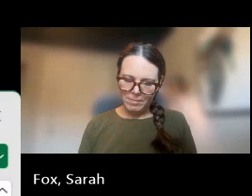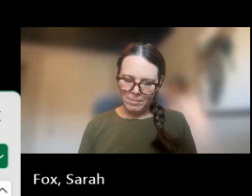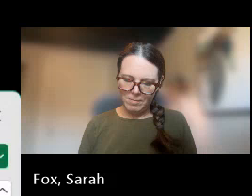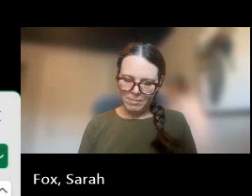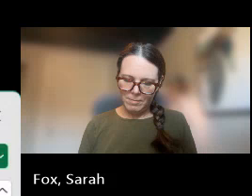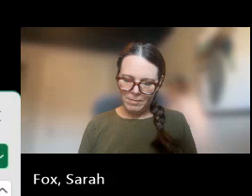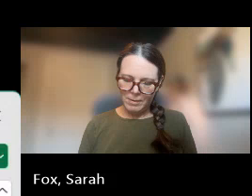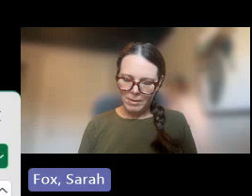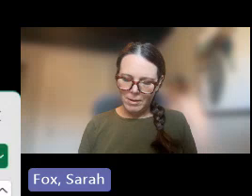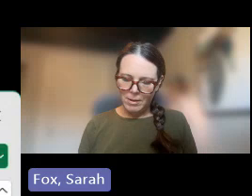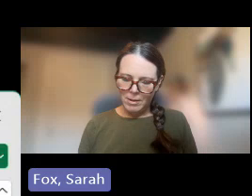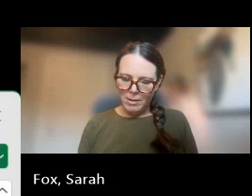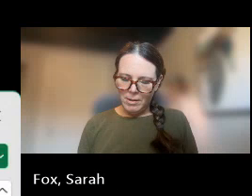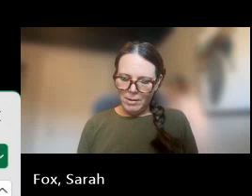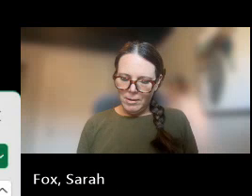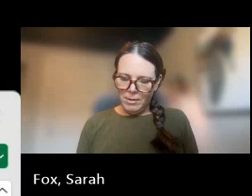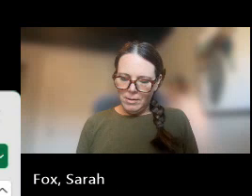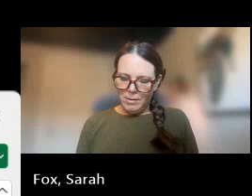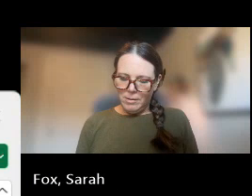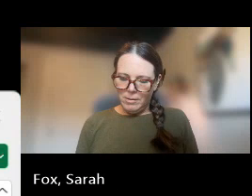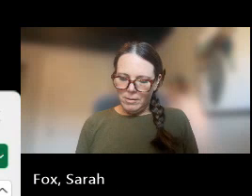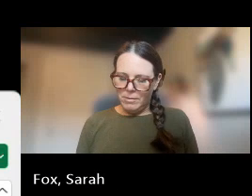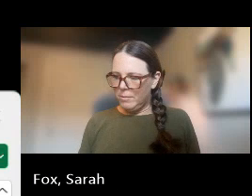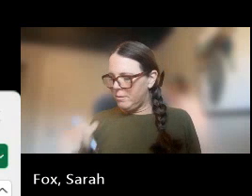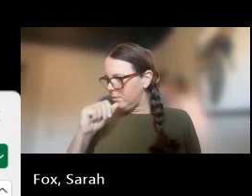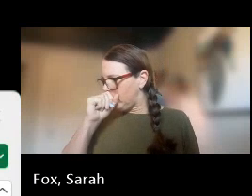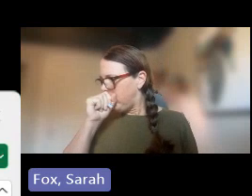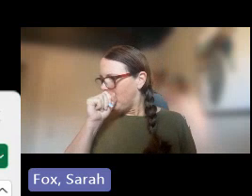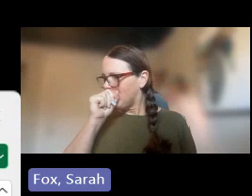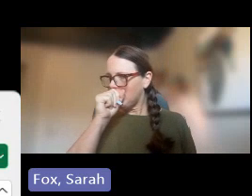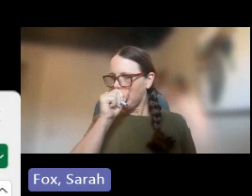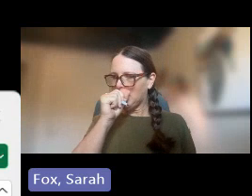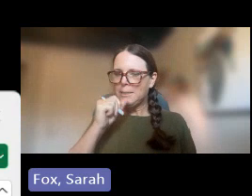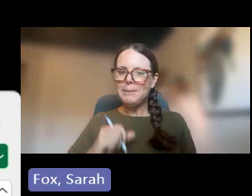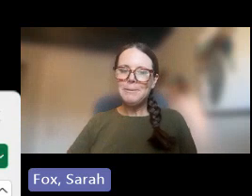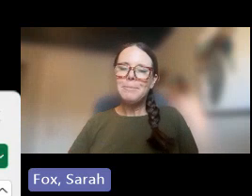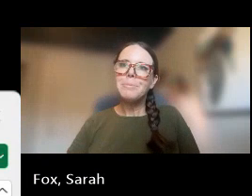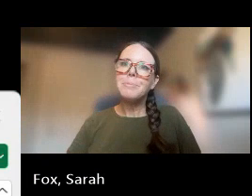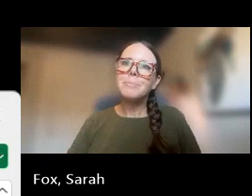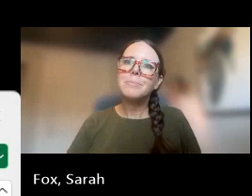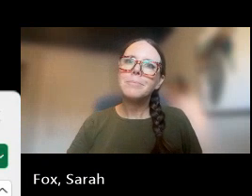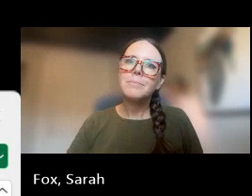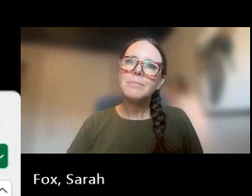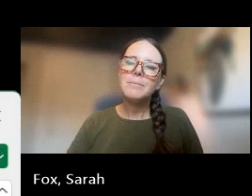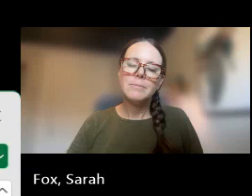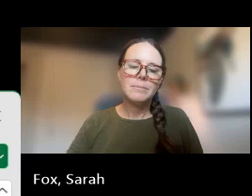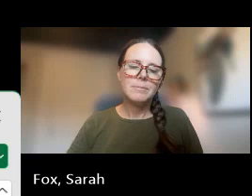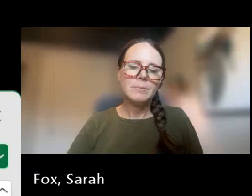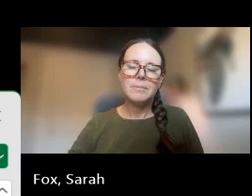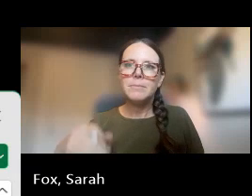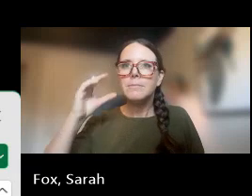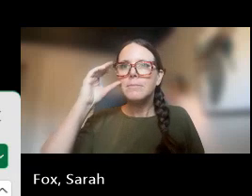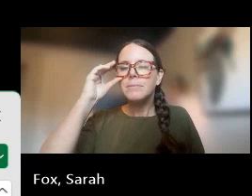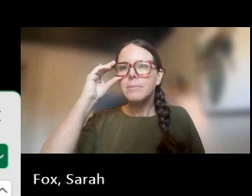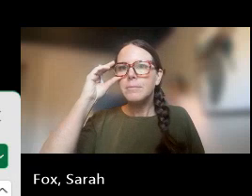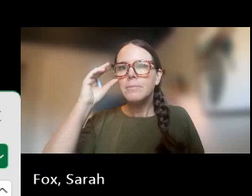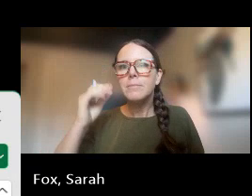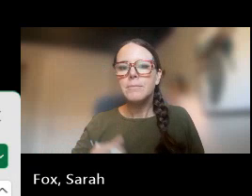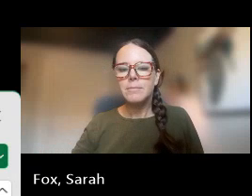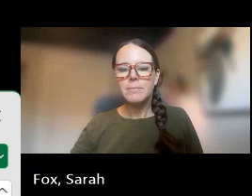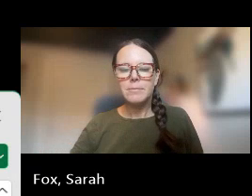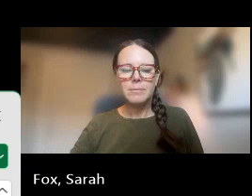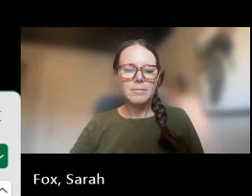one of the things we did look at. I can, Is actually, it was in the questionnaire and but